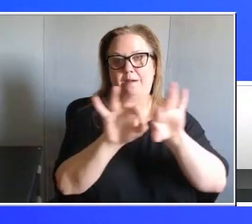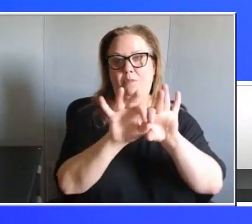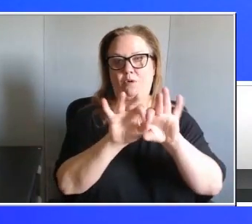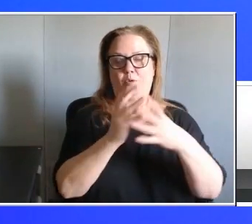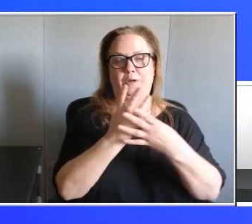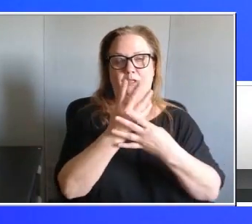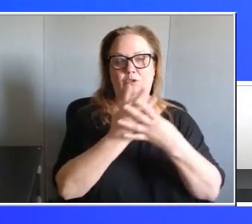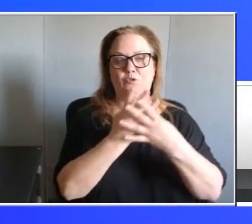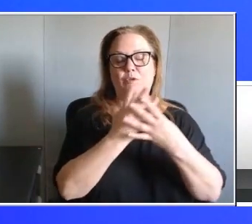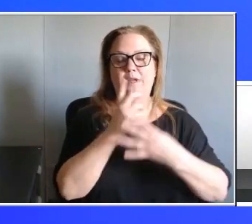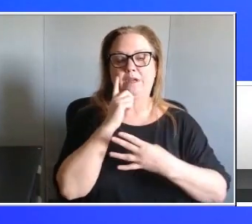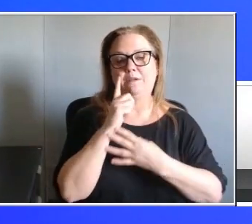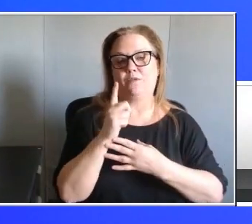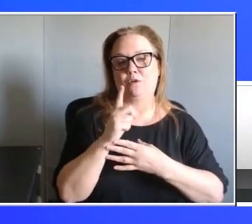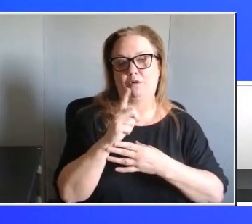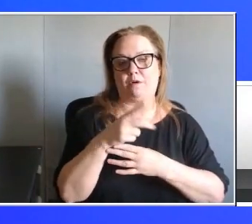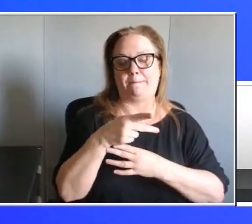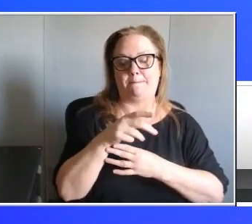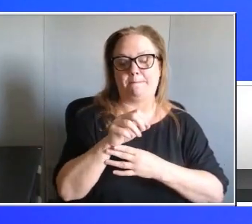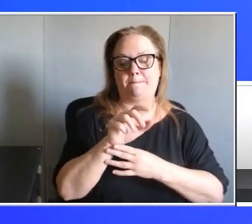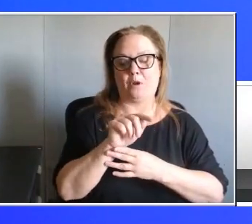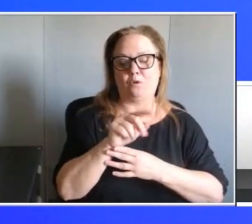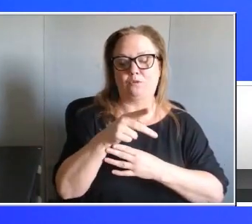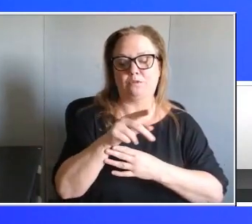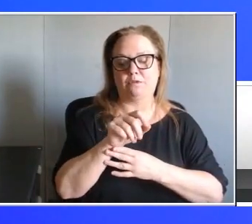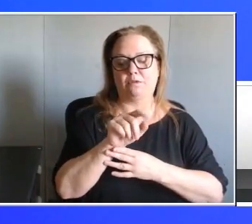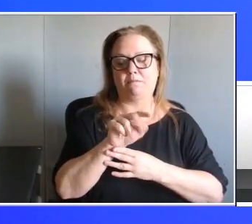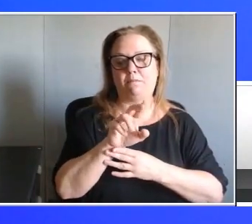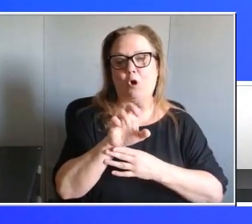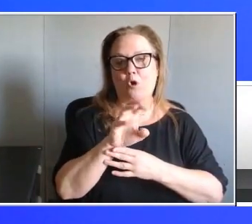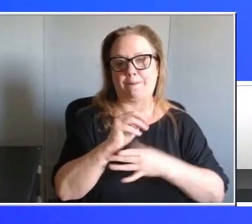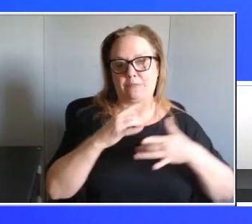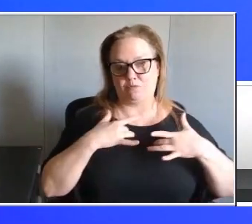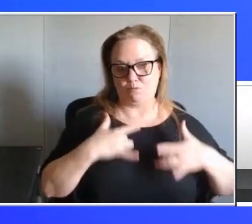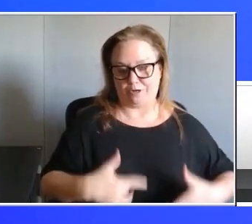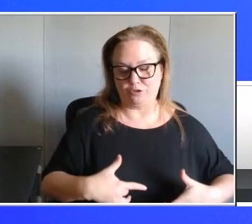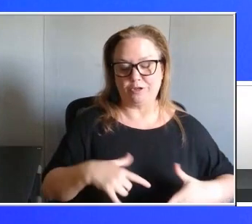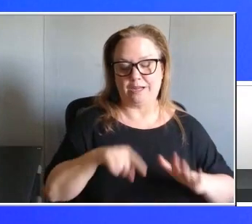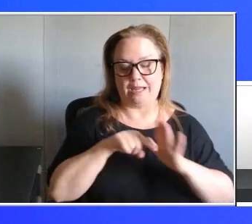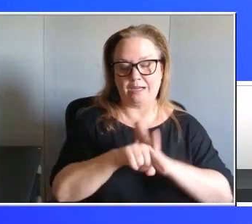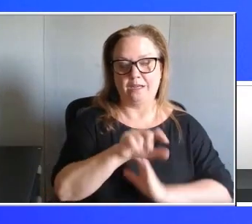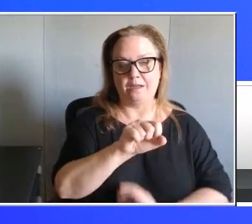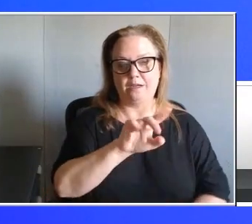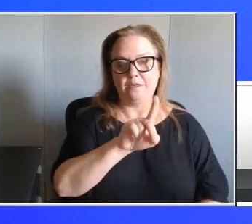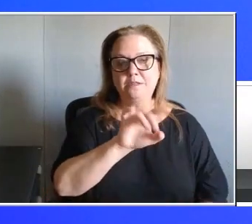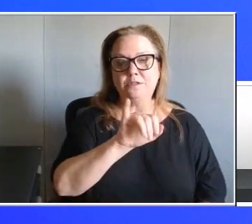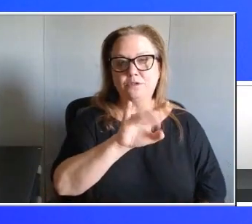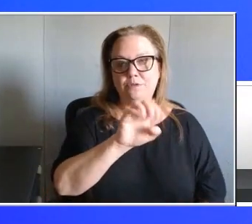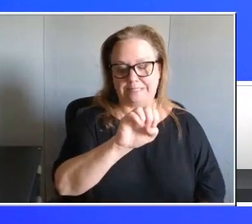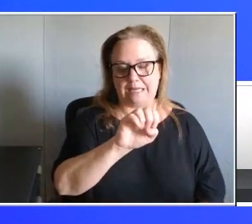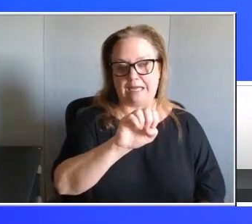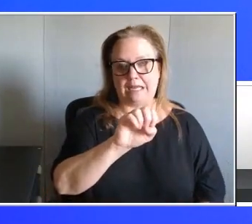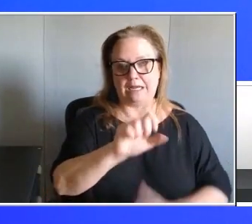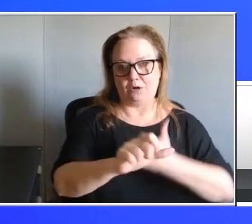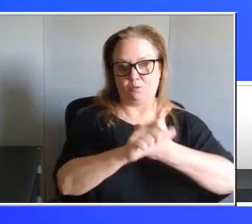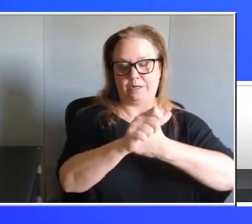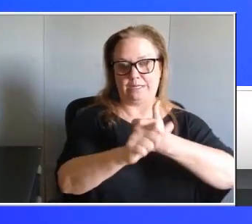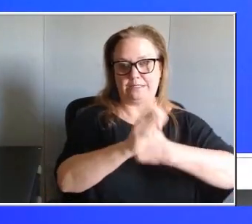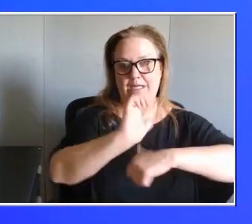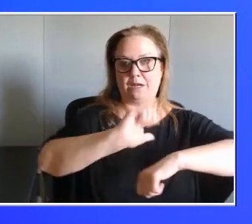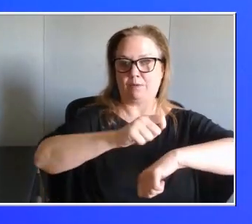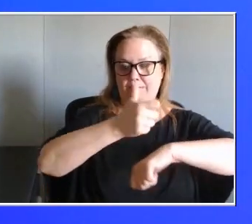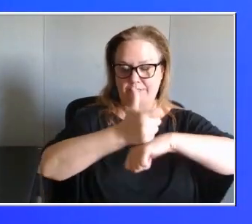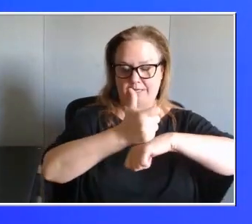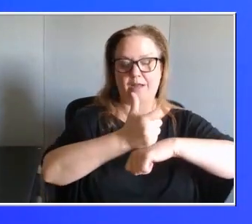for postpartum depression and risk of suicide. And we have implemented several policies here at KU for